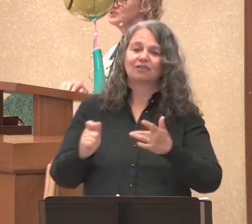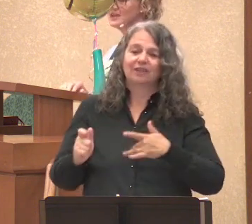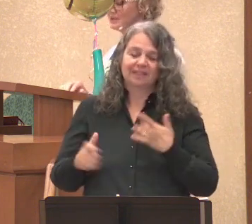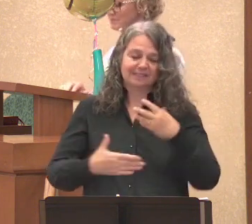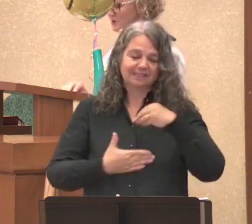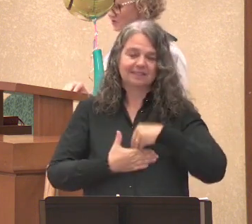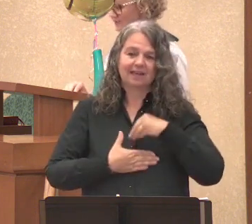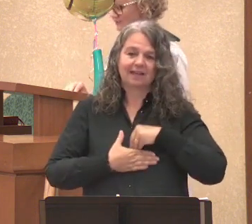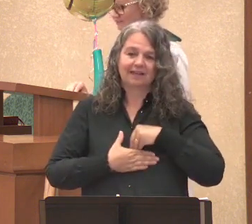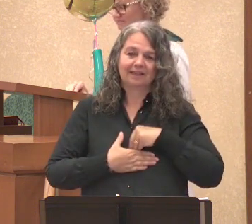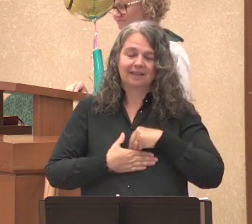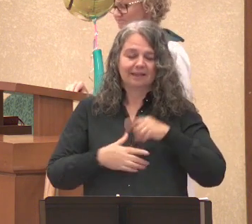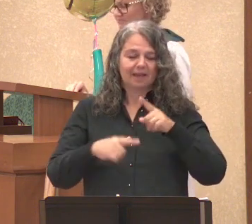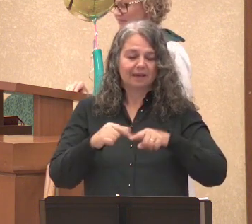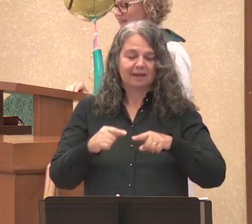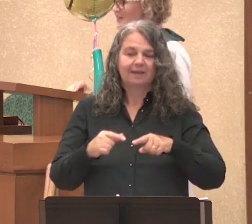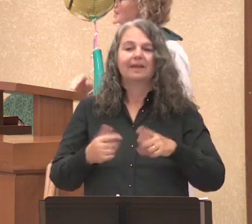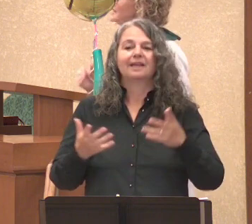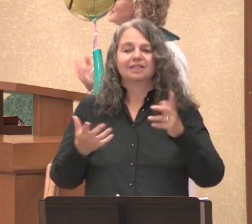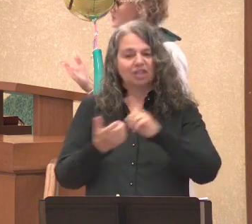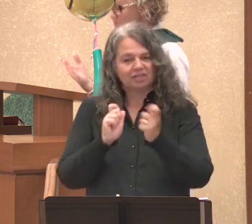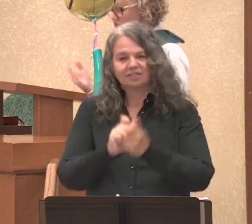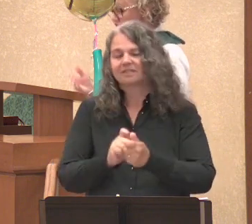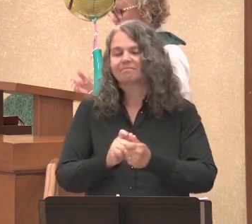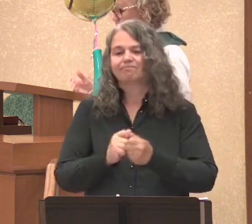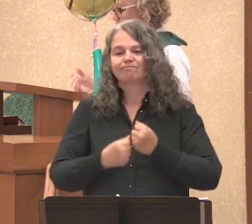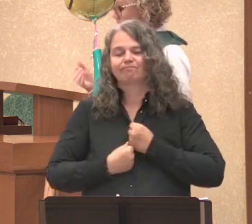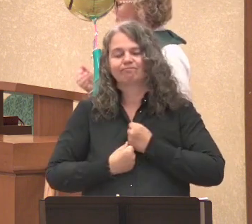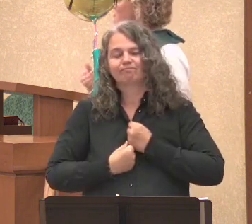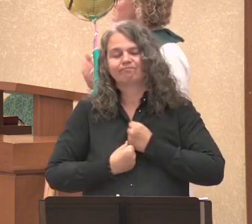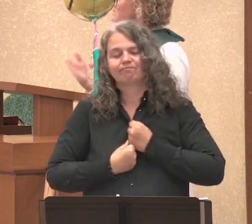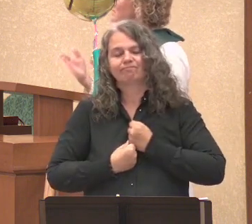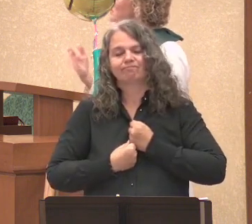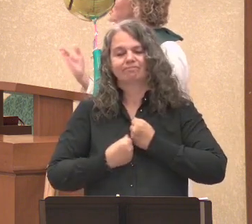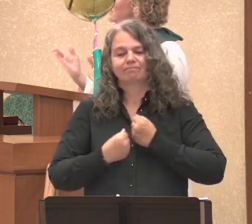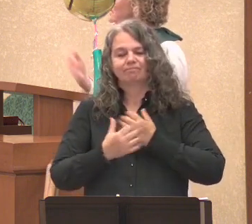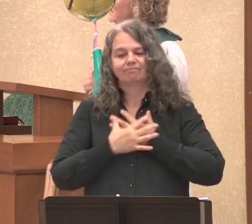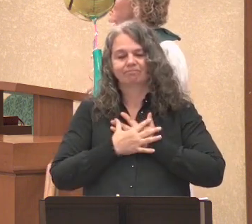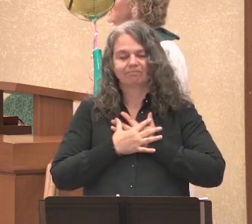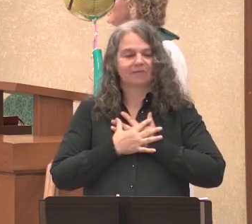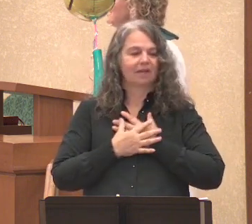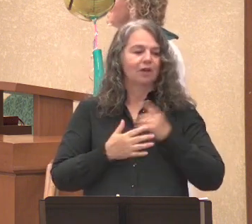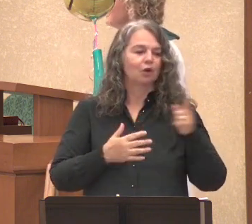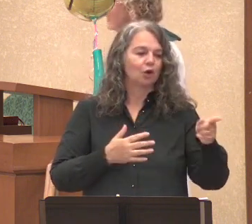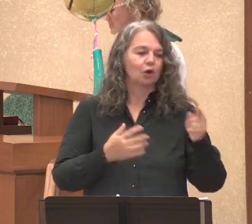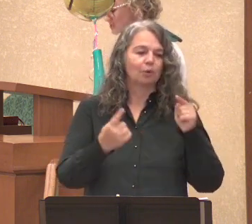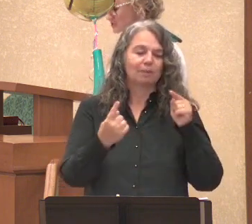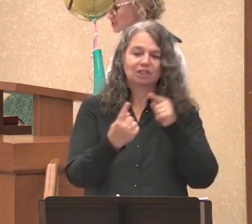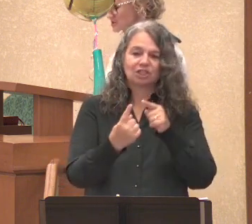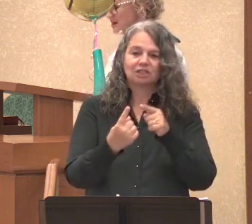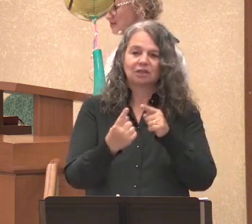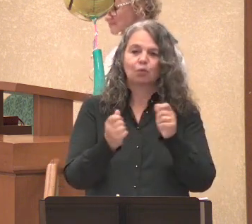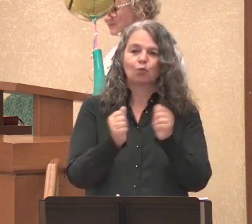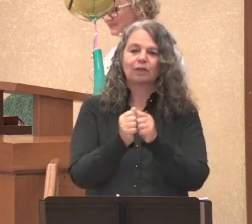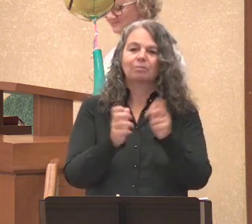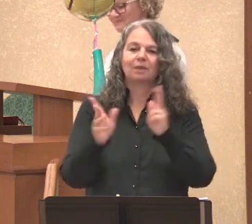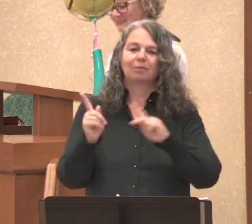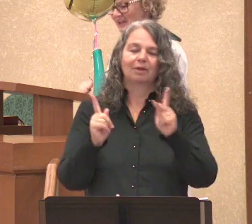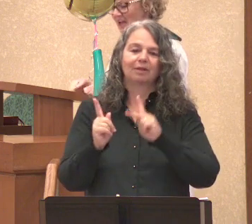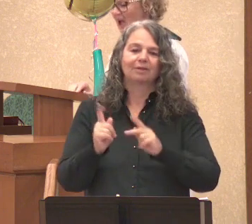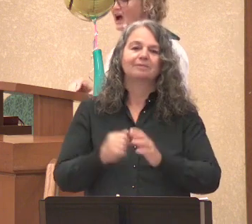was the same person. Nikki's mission is really just to be with people, and it fills her